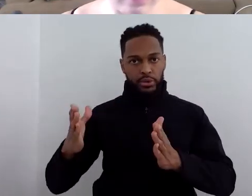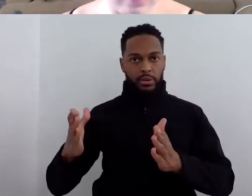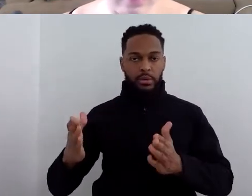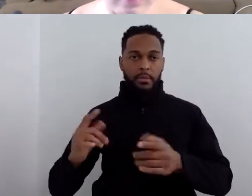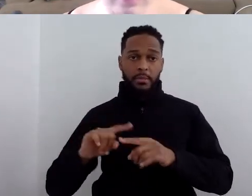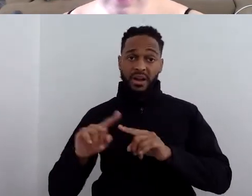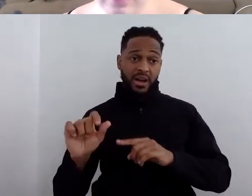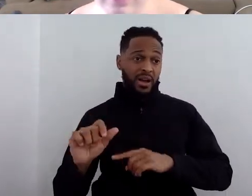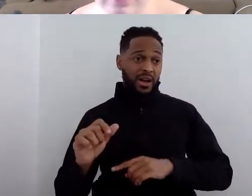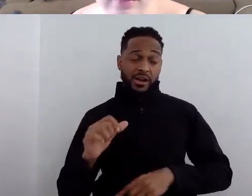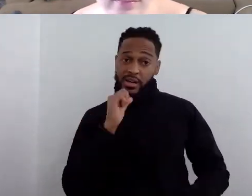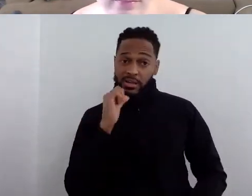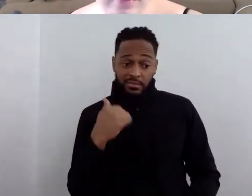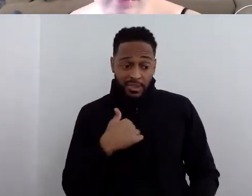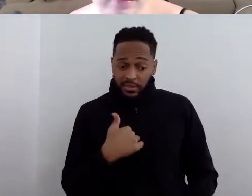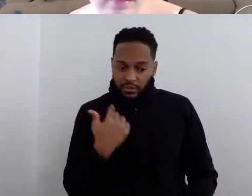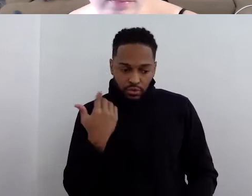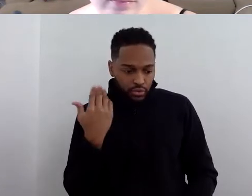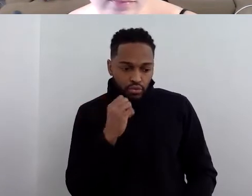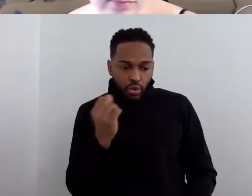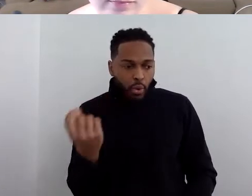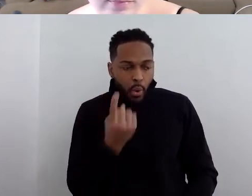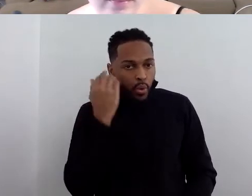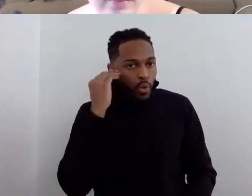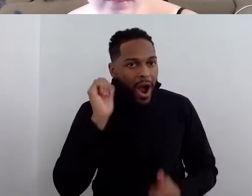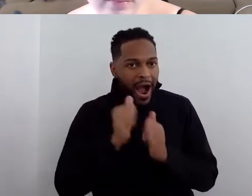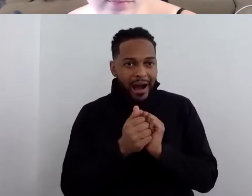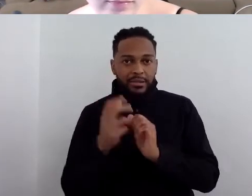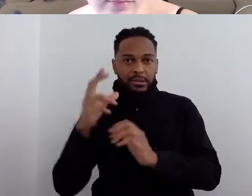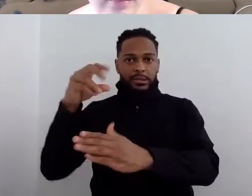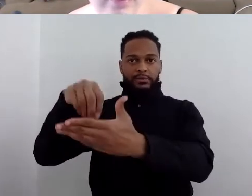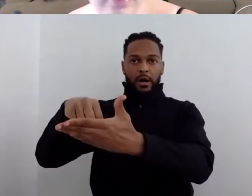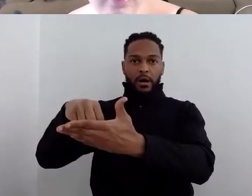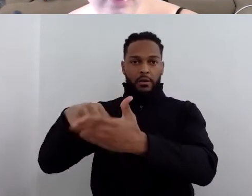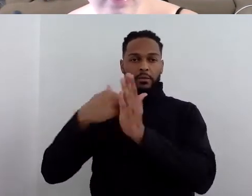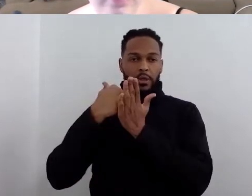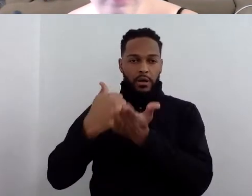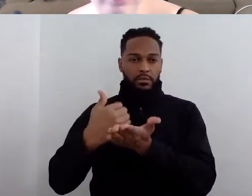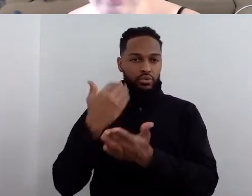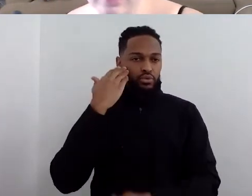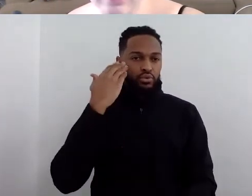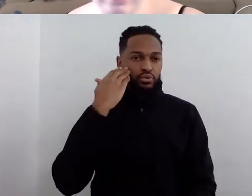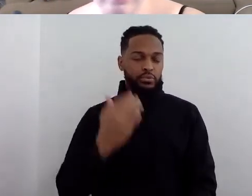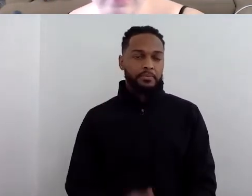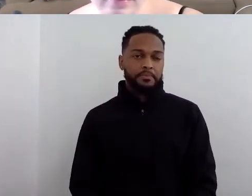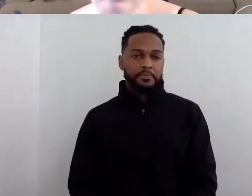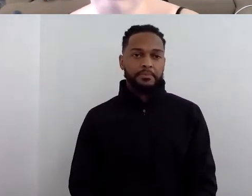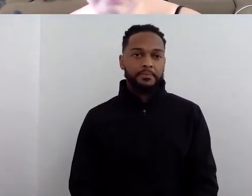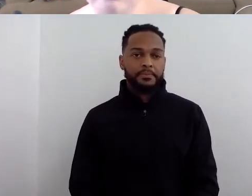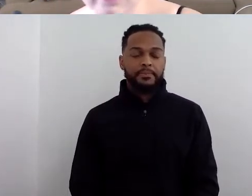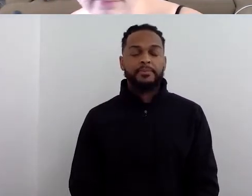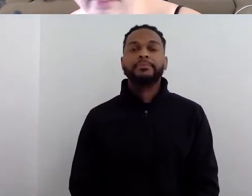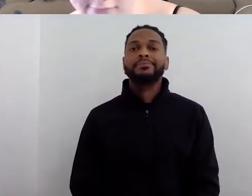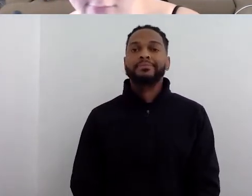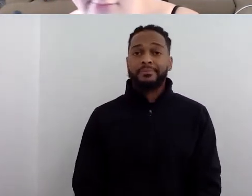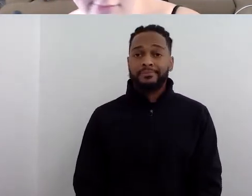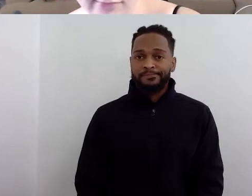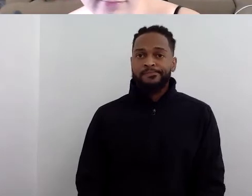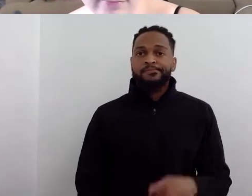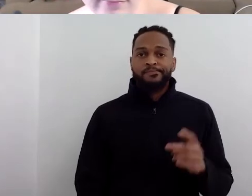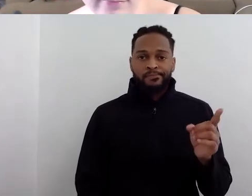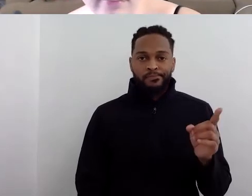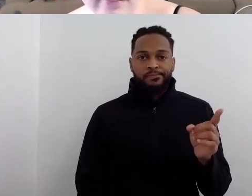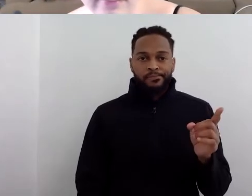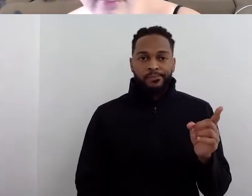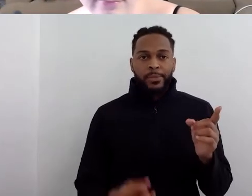Yeah, the pandemic definitely put a spotlight on the digital divide. You know, people who have